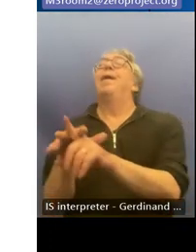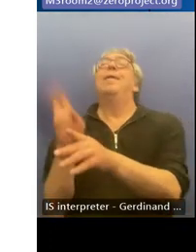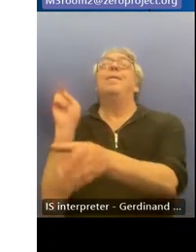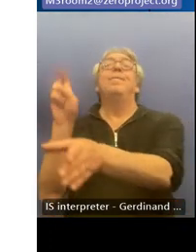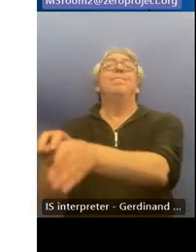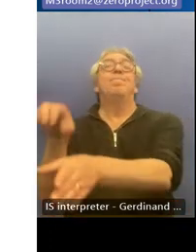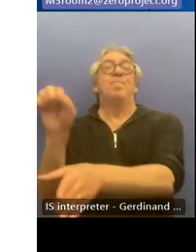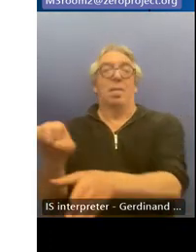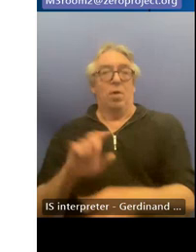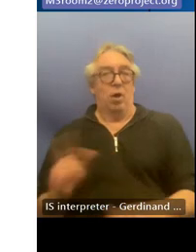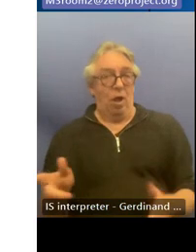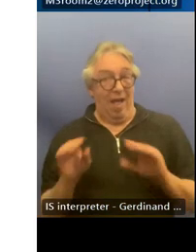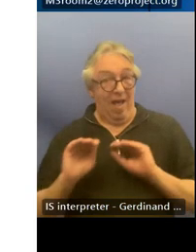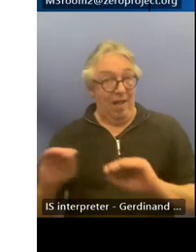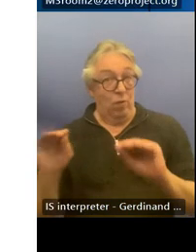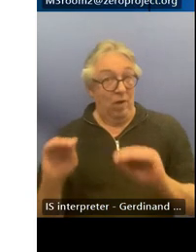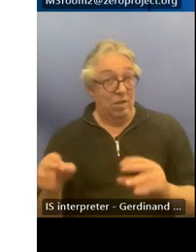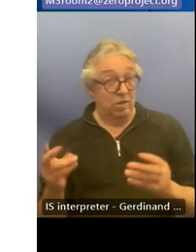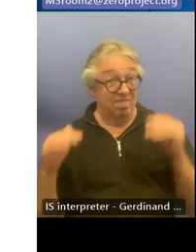quality education for them.